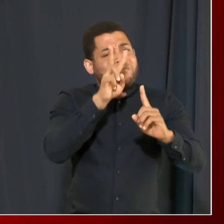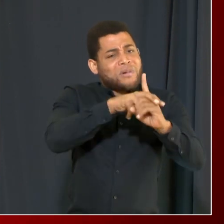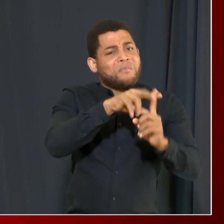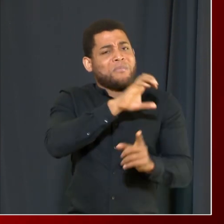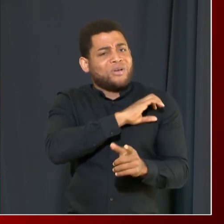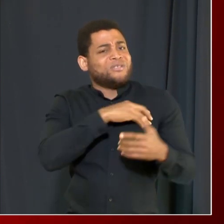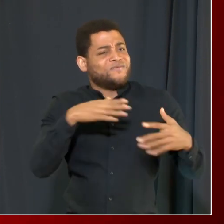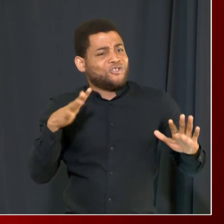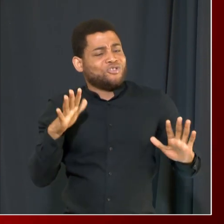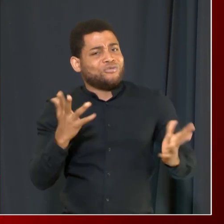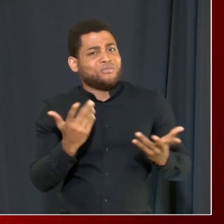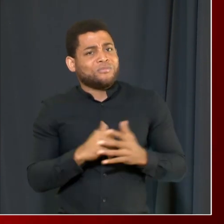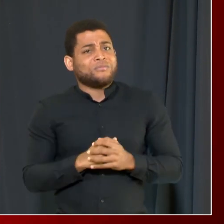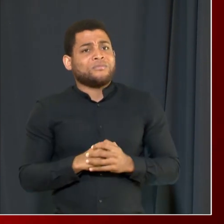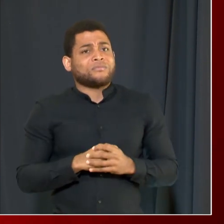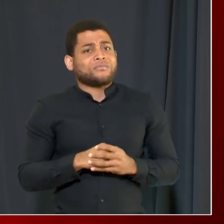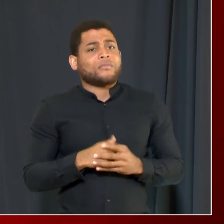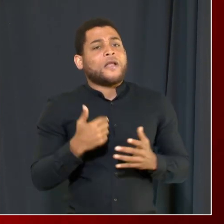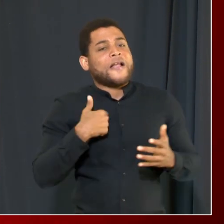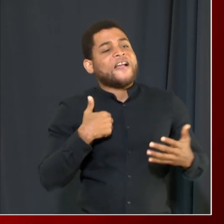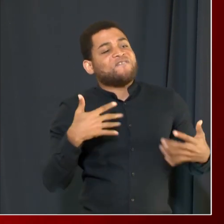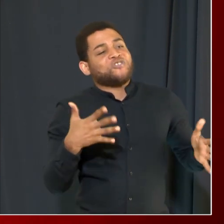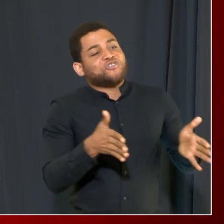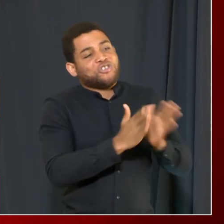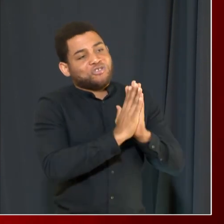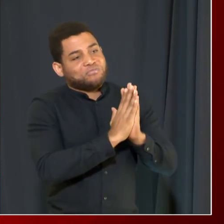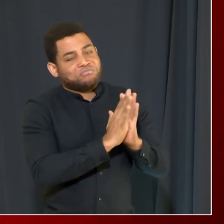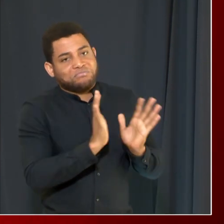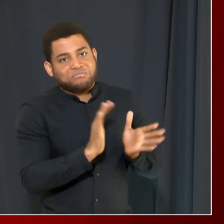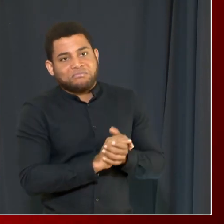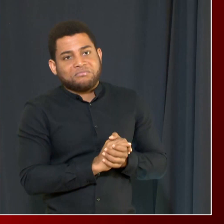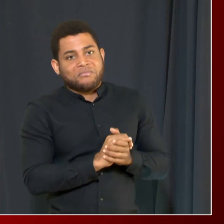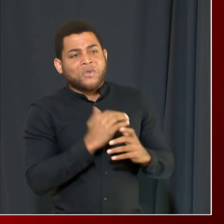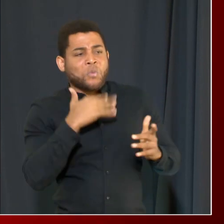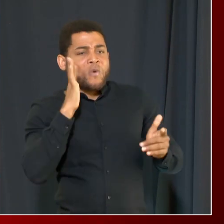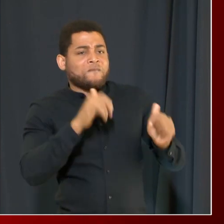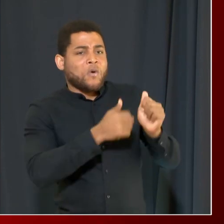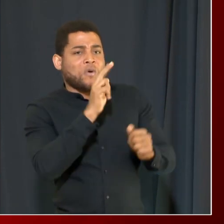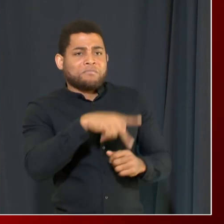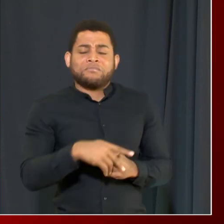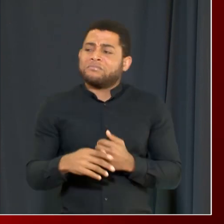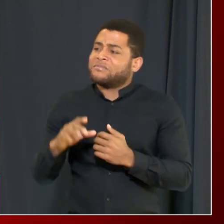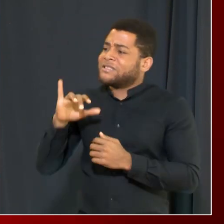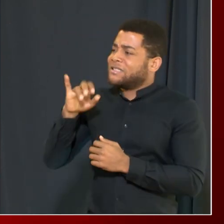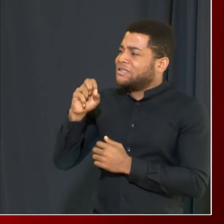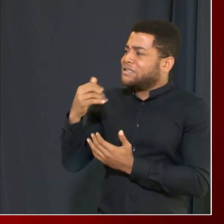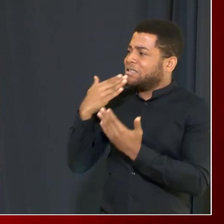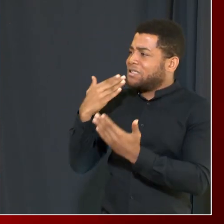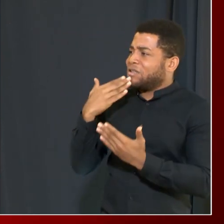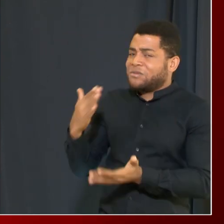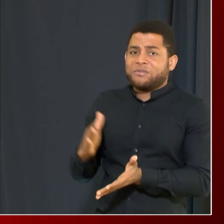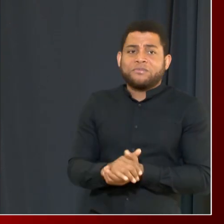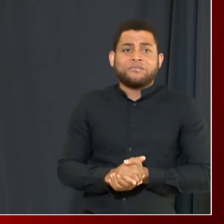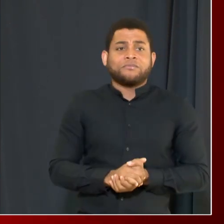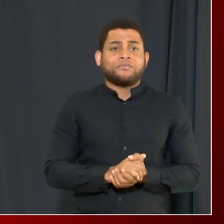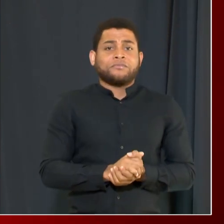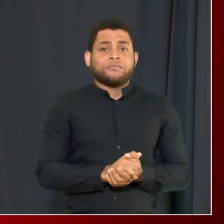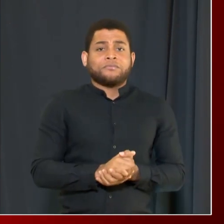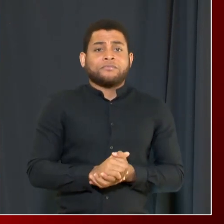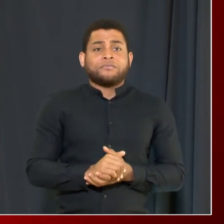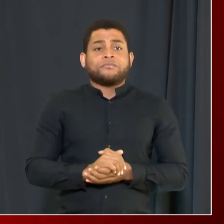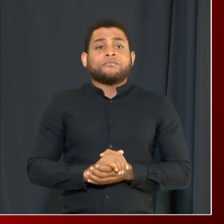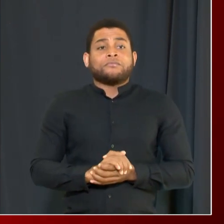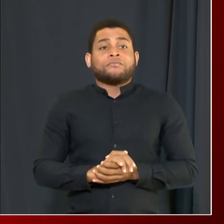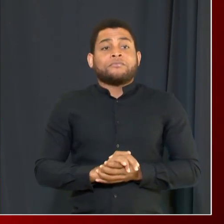you. I've asked, I've been denied it, but okay. We can follow up. Yes, sir. Chief. Okay, Peter. Oh, I'm sorry. There's already here, and